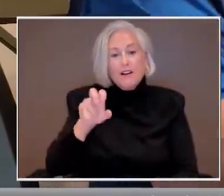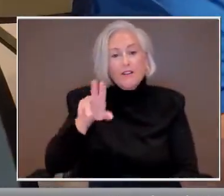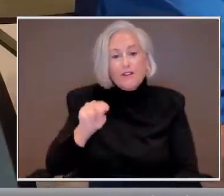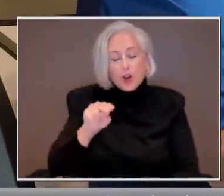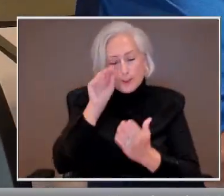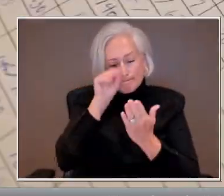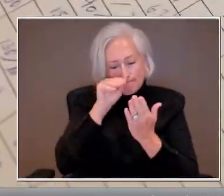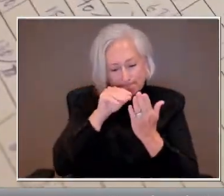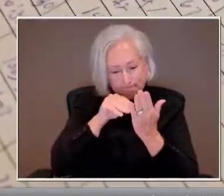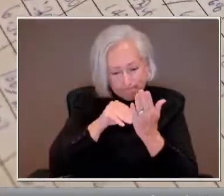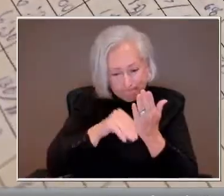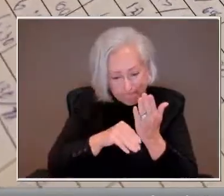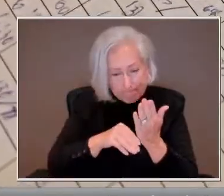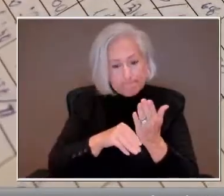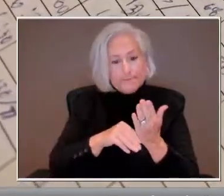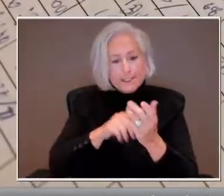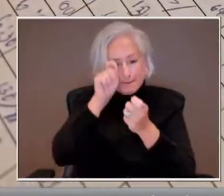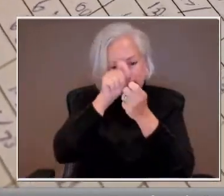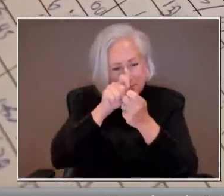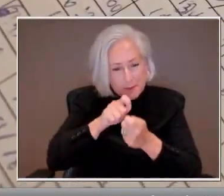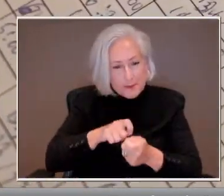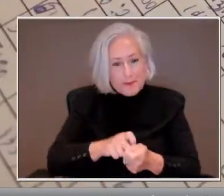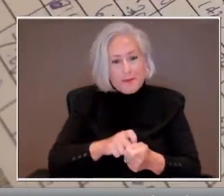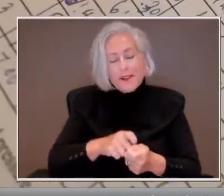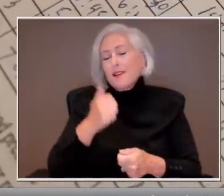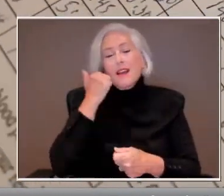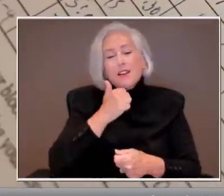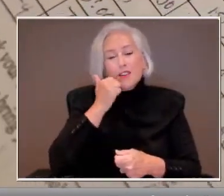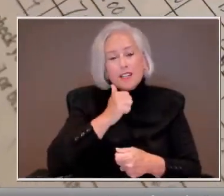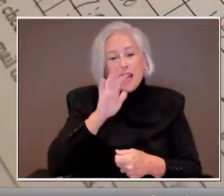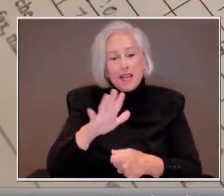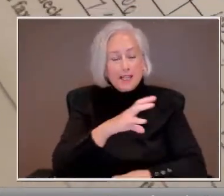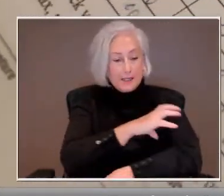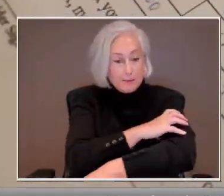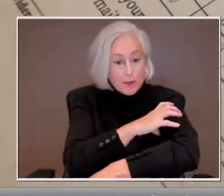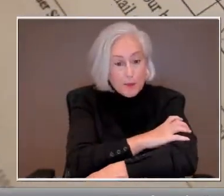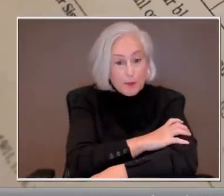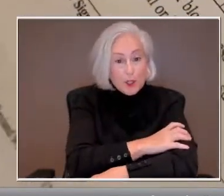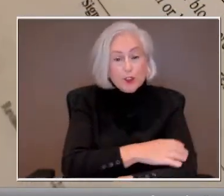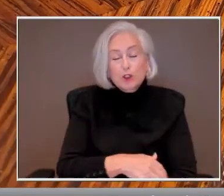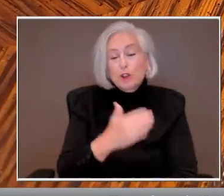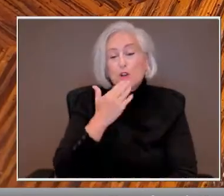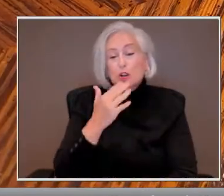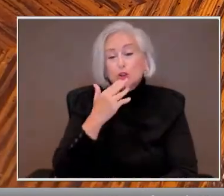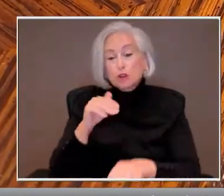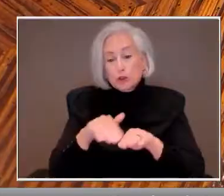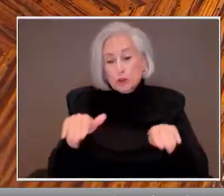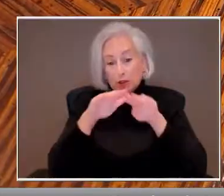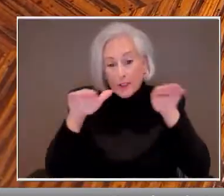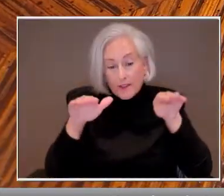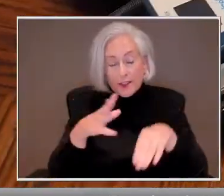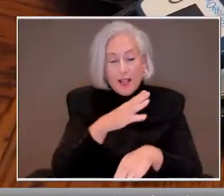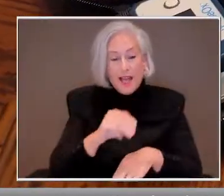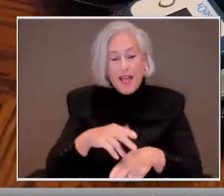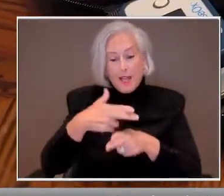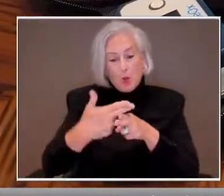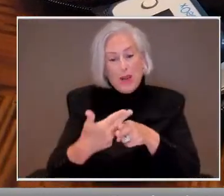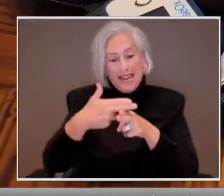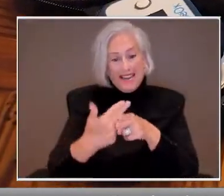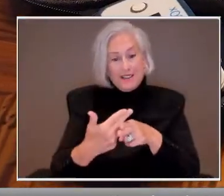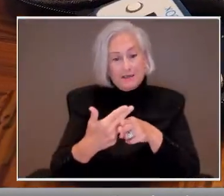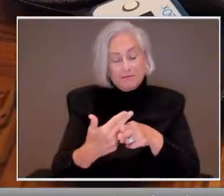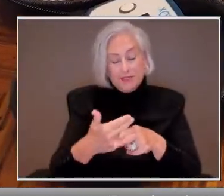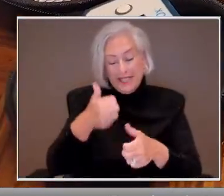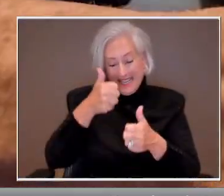Vern to keep meticulous daily records of his blood pressure, glucose levels, and weight. Also, every gadget in the home that